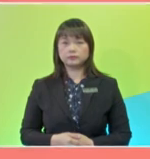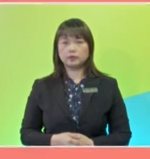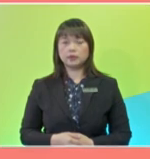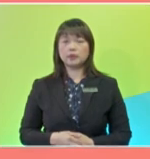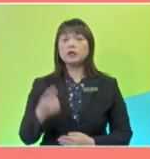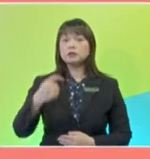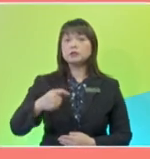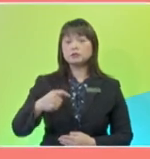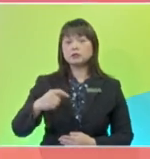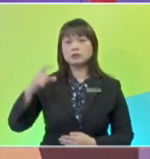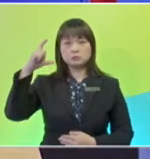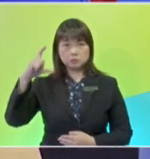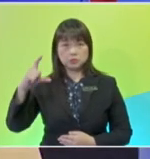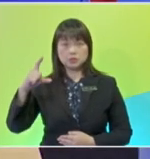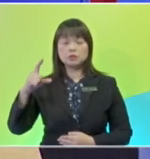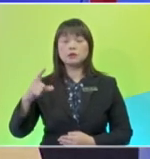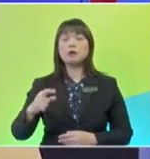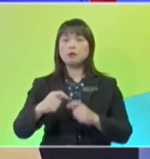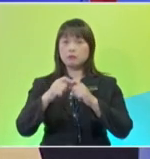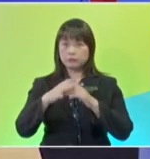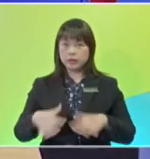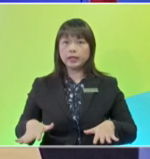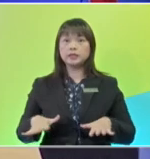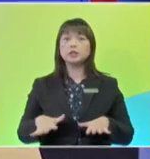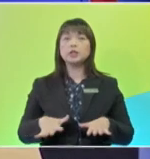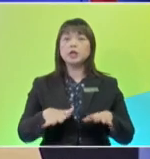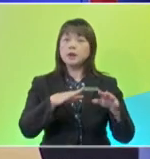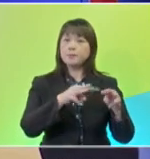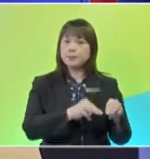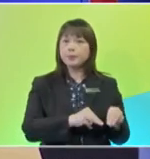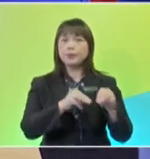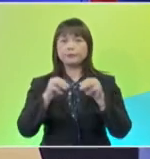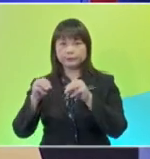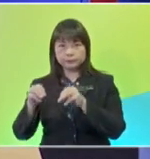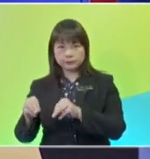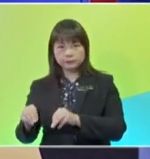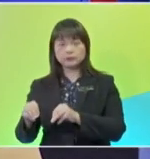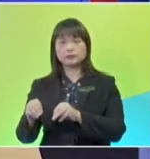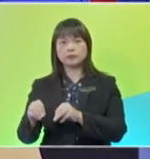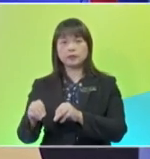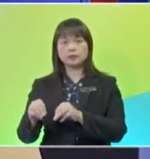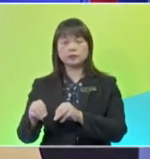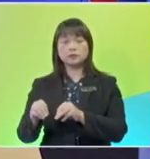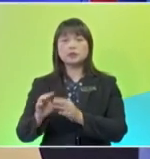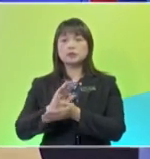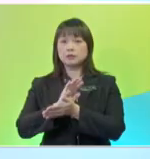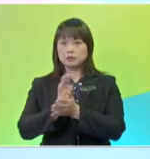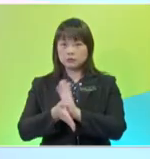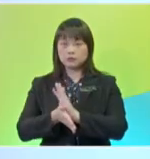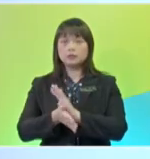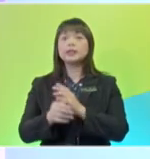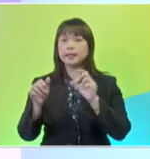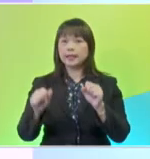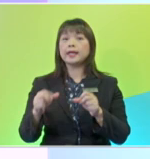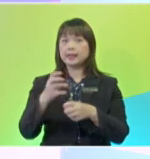position slightly whereby the sun can shine light onto the moon, and the moon